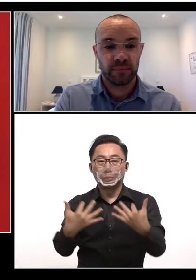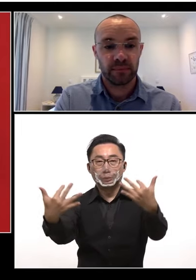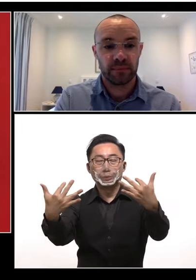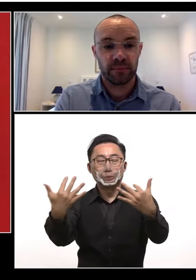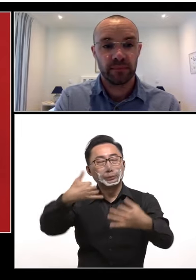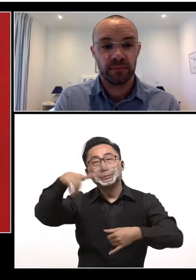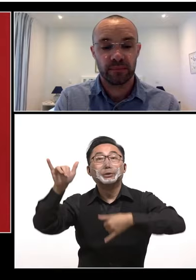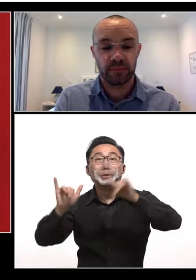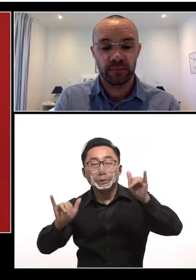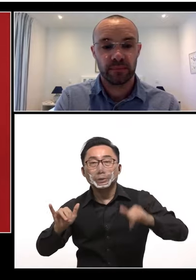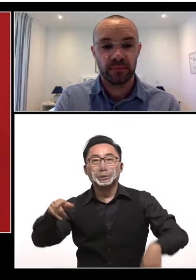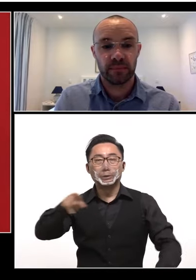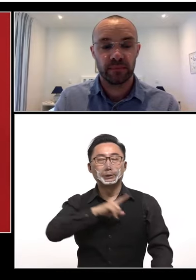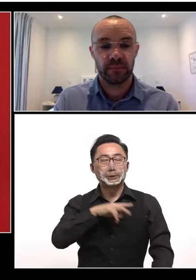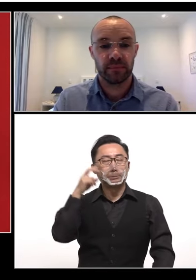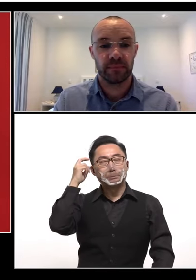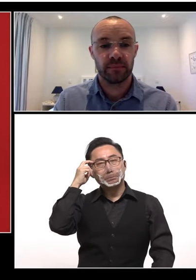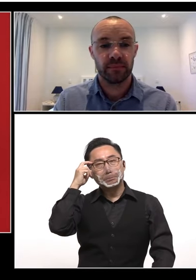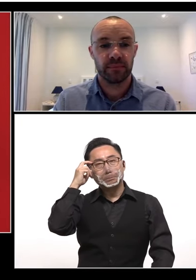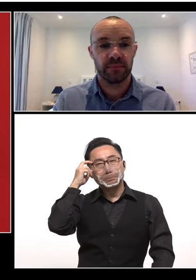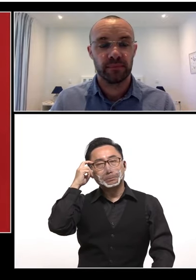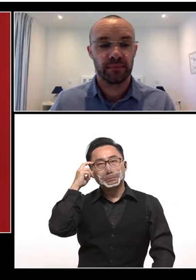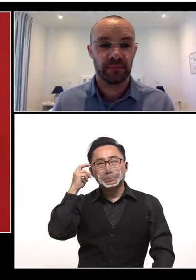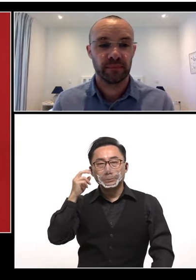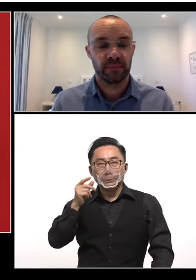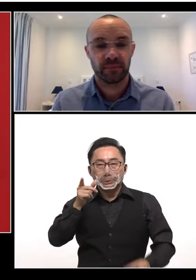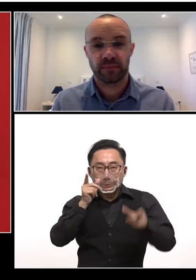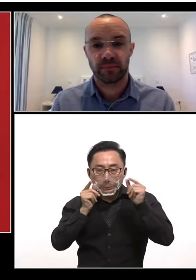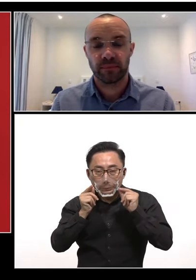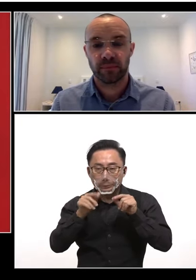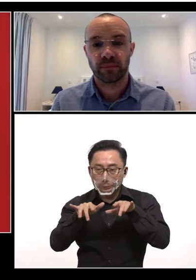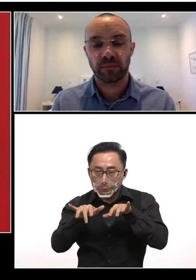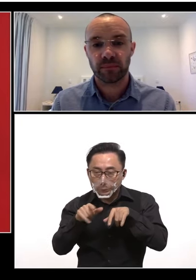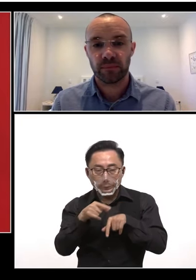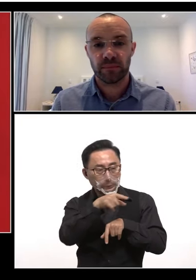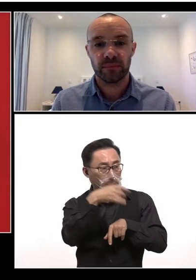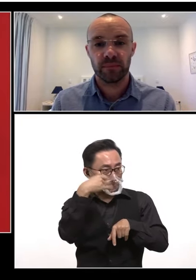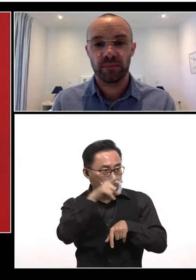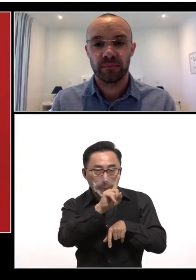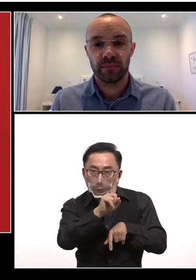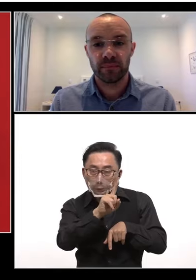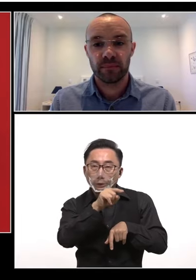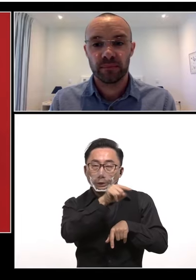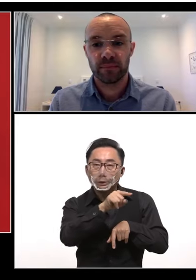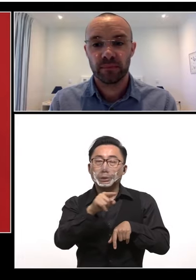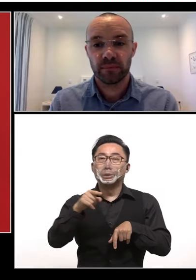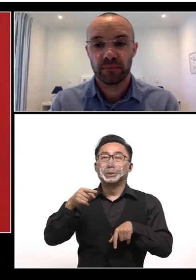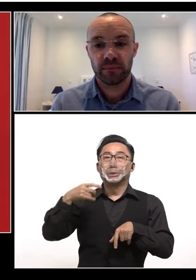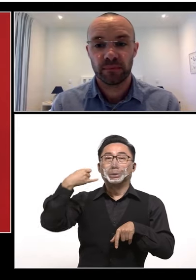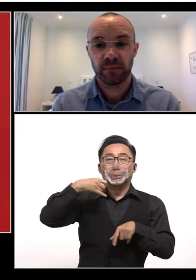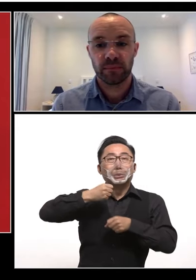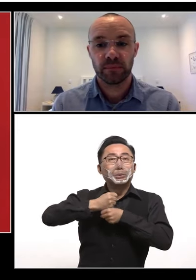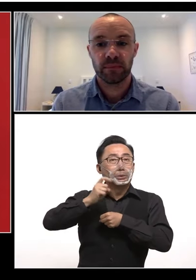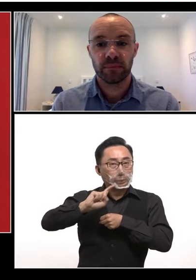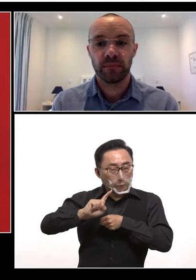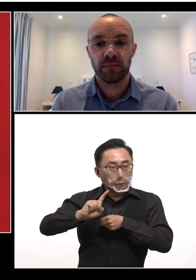into the local deaf community, maybe some international deaf work, or maybe they might think about deaf people in the